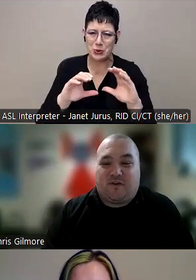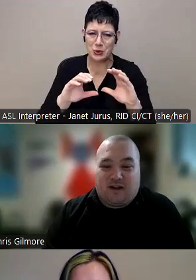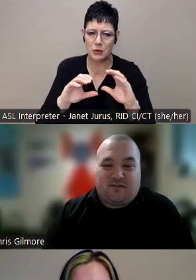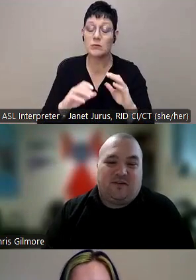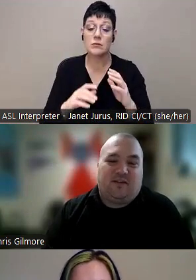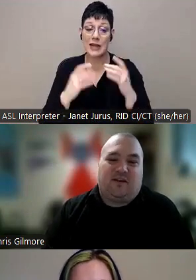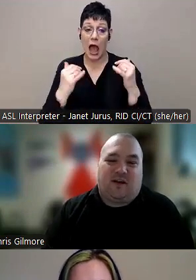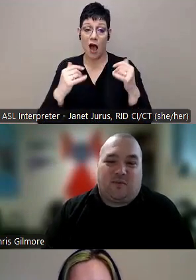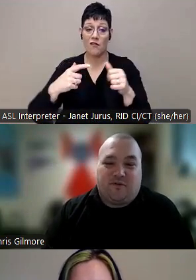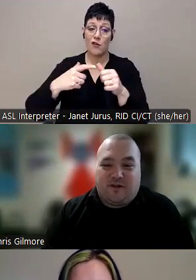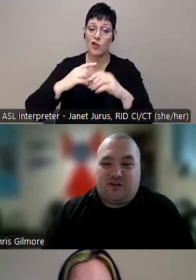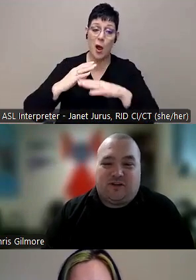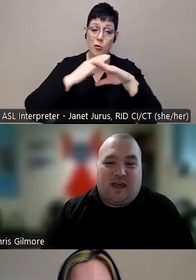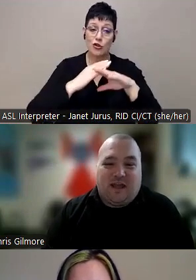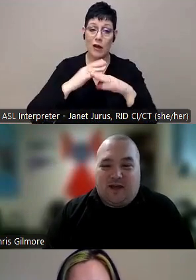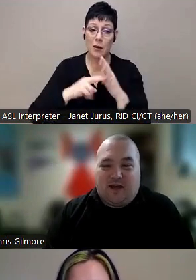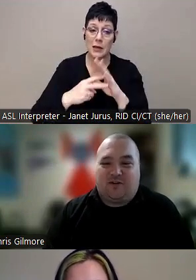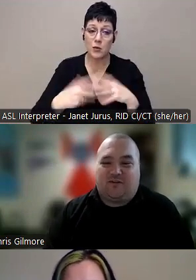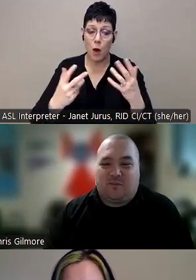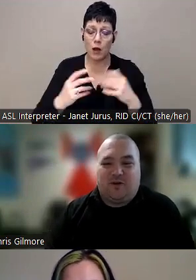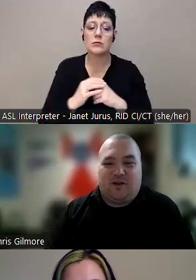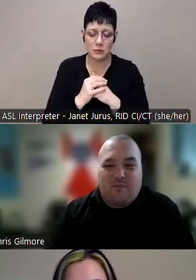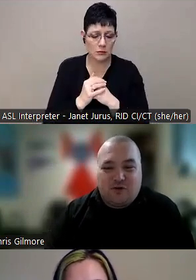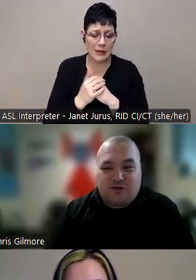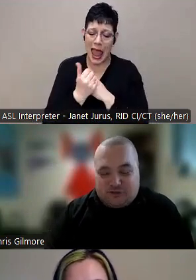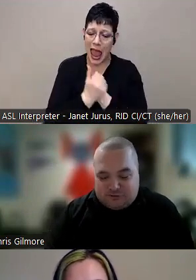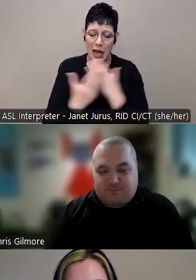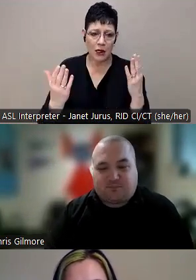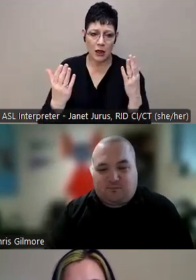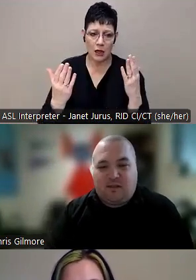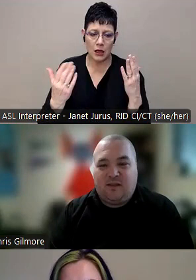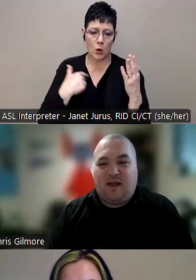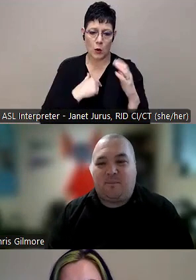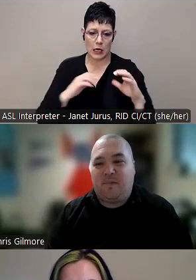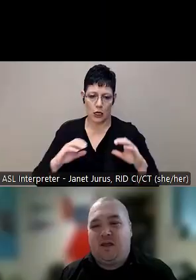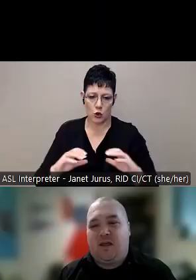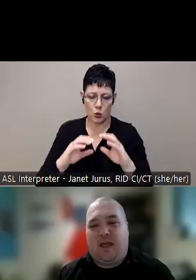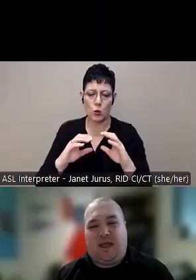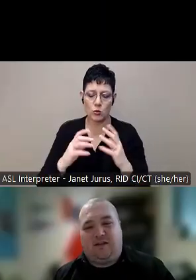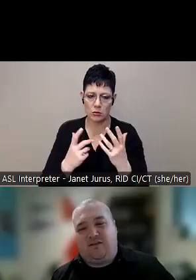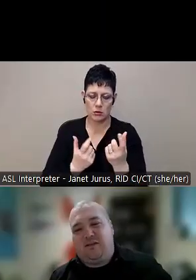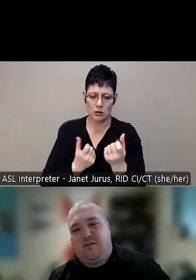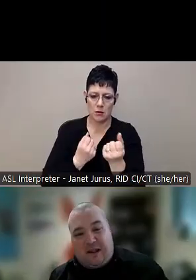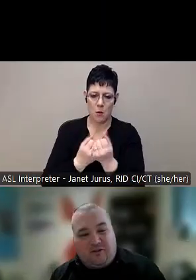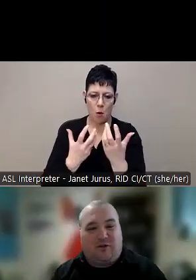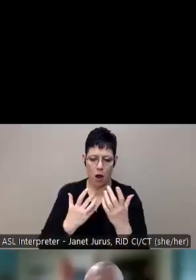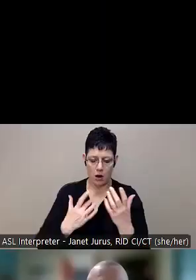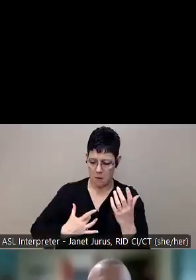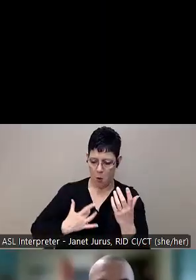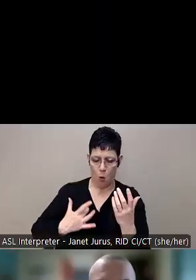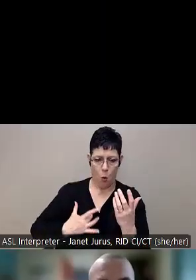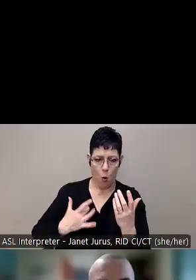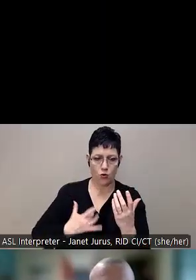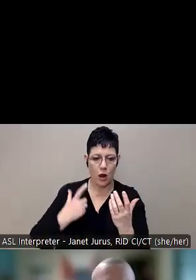For us, prevention is any effort to support the emotional and mental